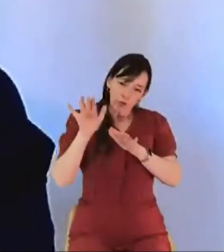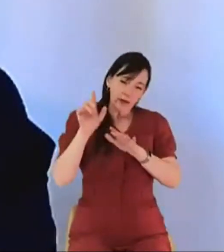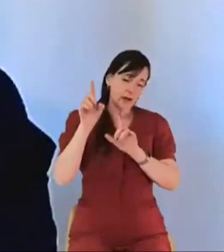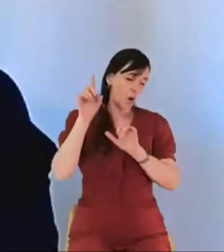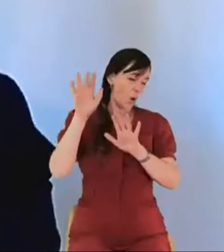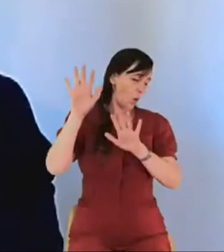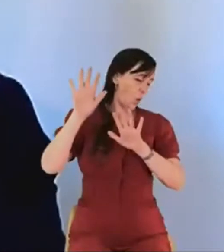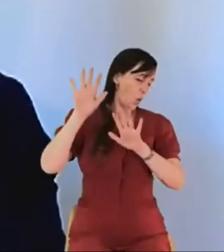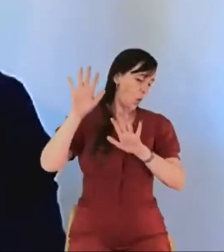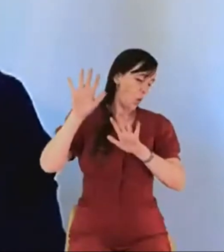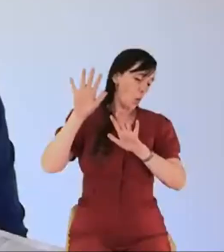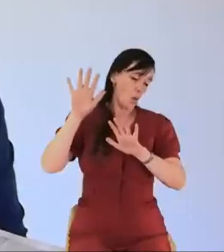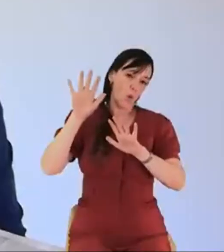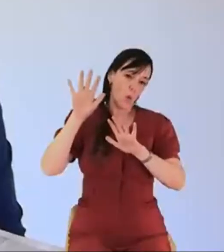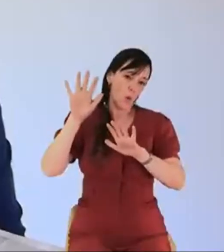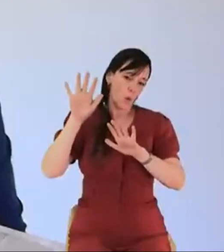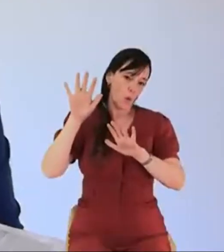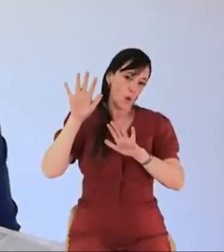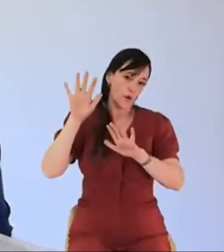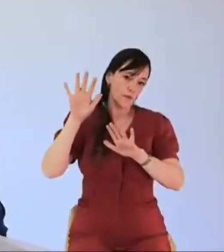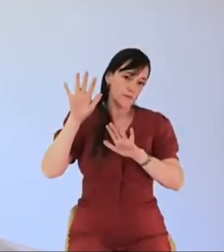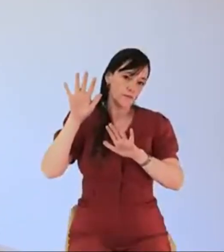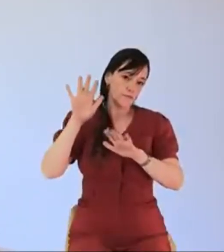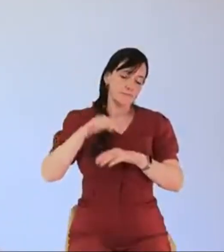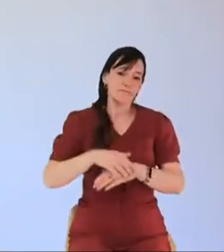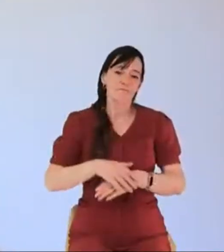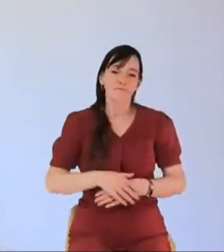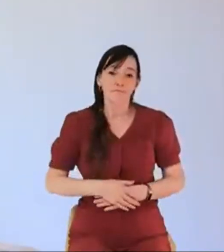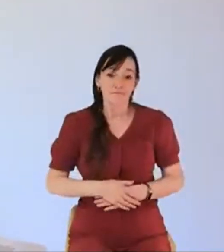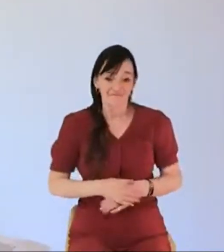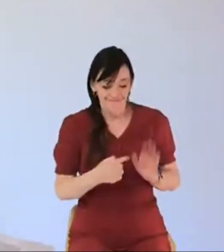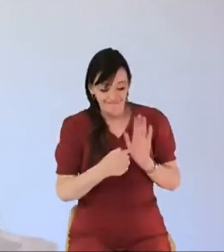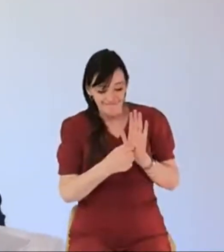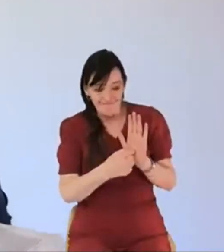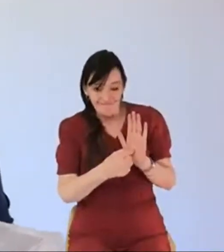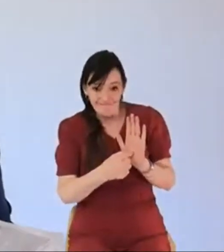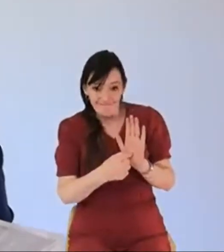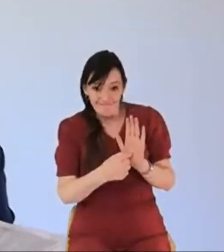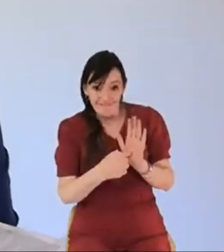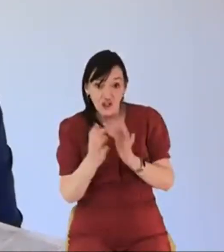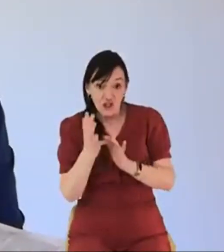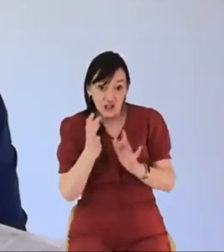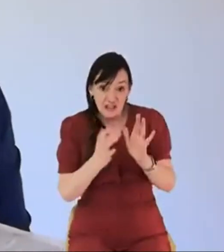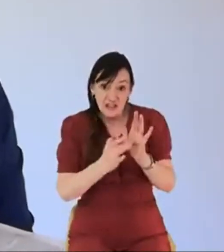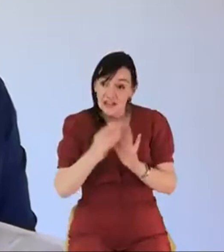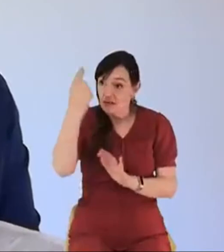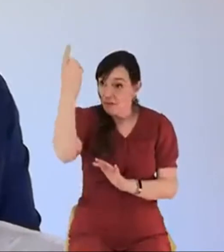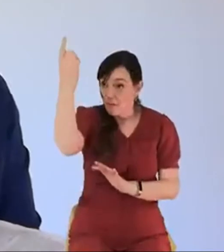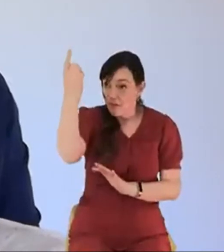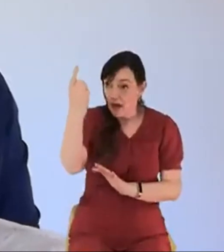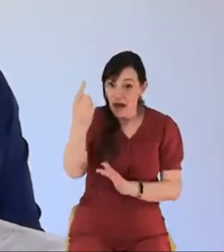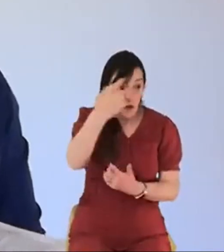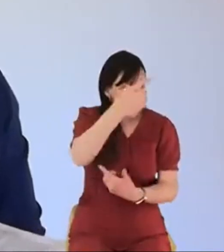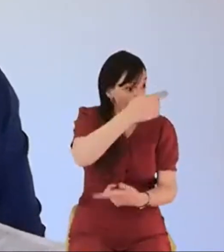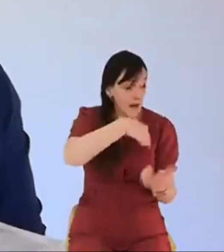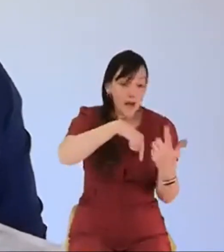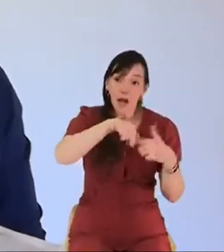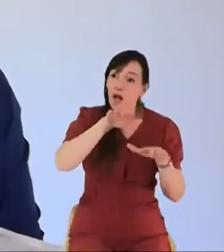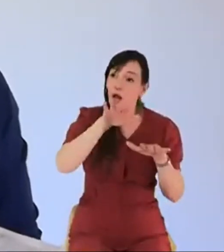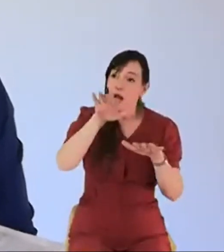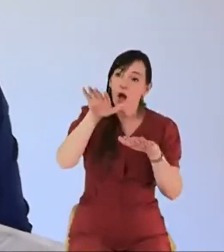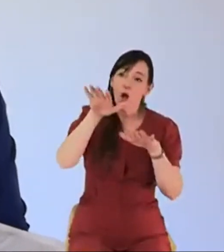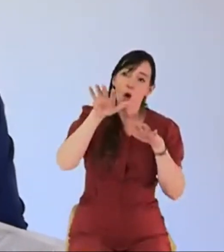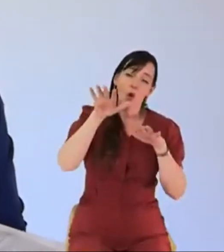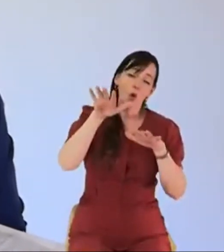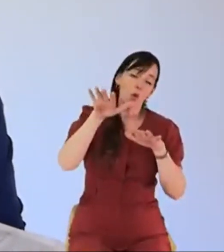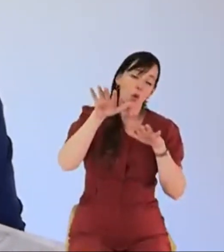his brilliance And he says when Jesus comes again We will see him and marvel